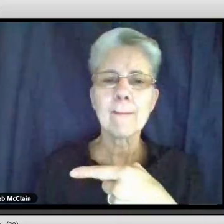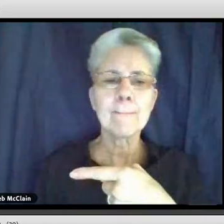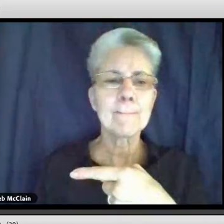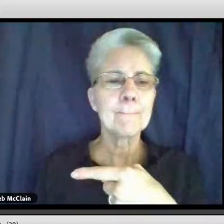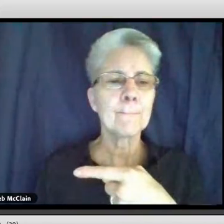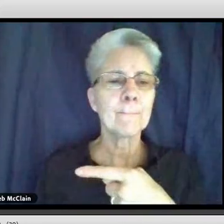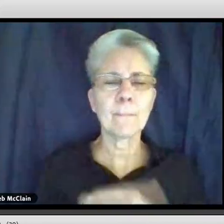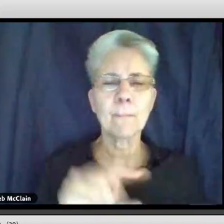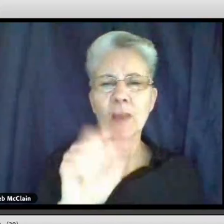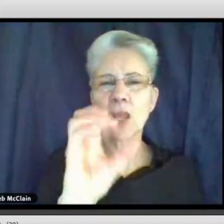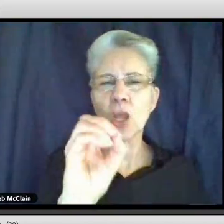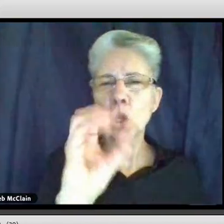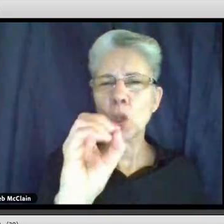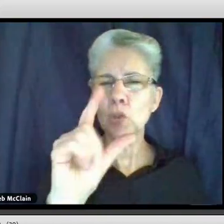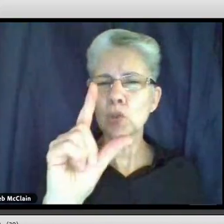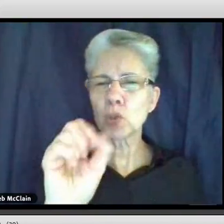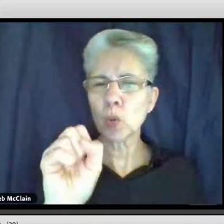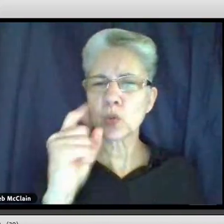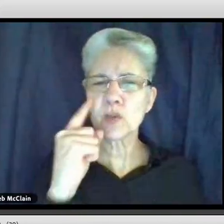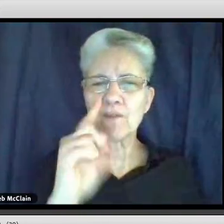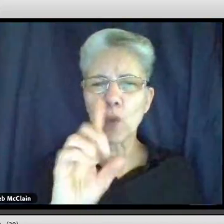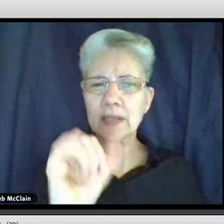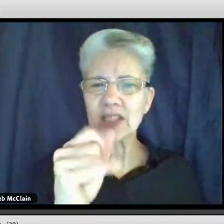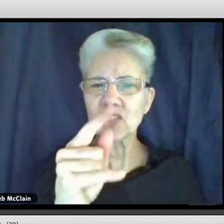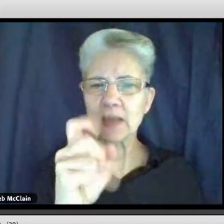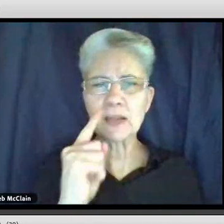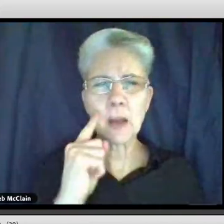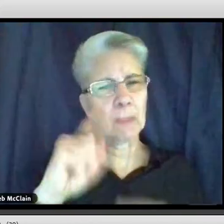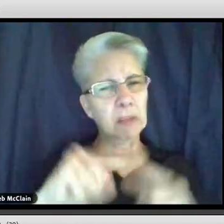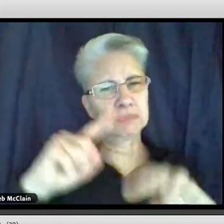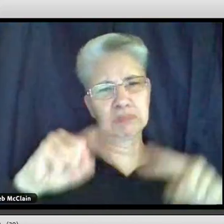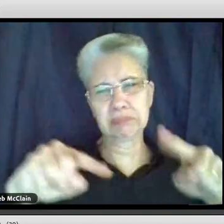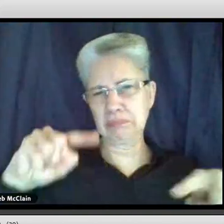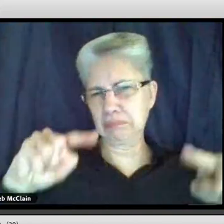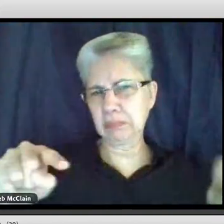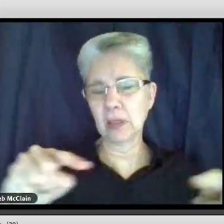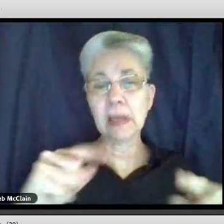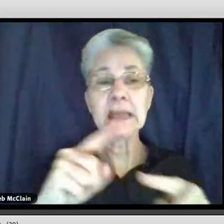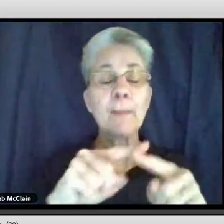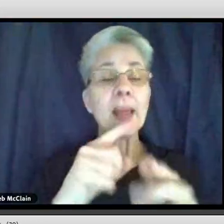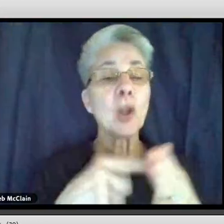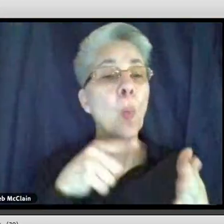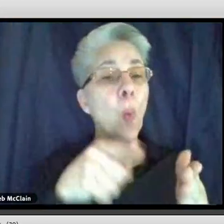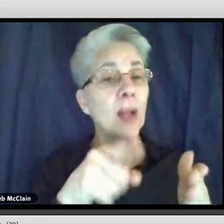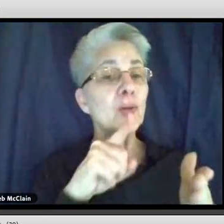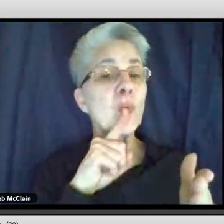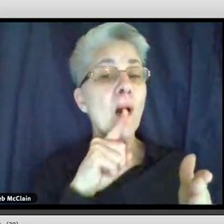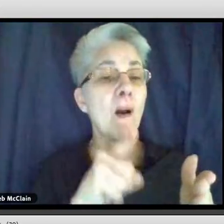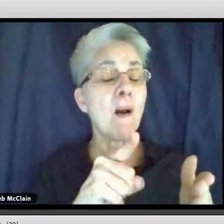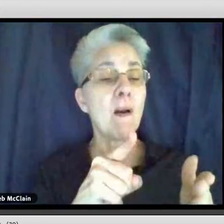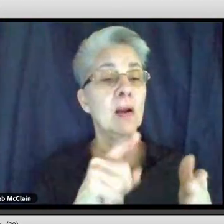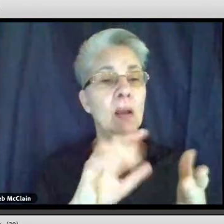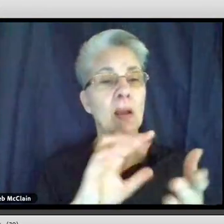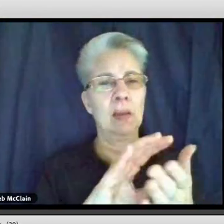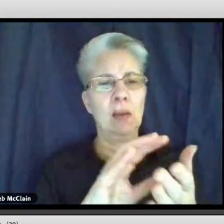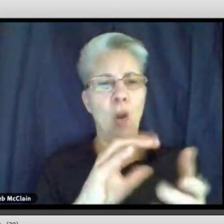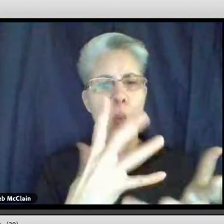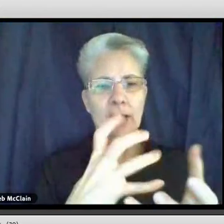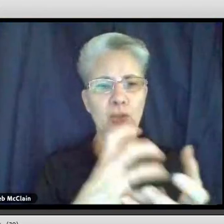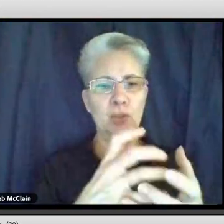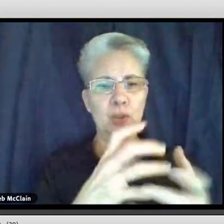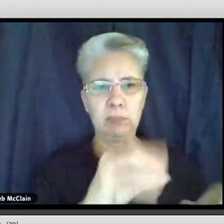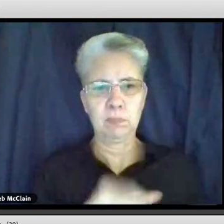The tools of digitization may vary quite widely depending on what it is you are digitizing, and then